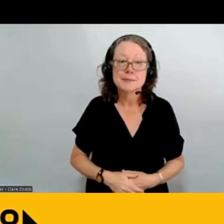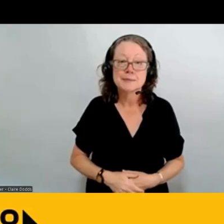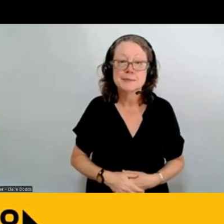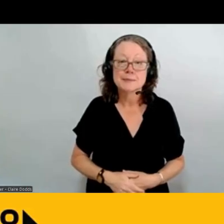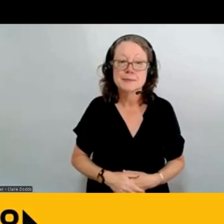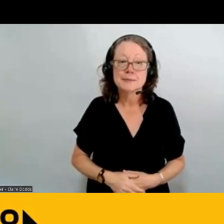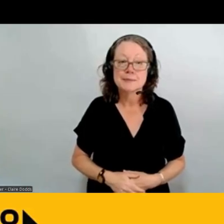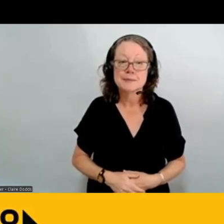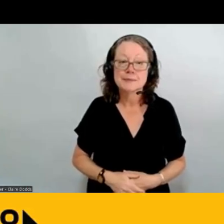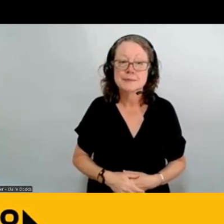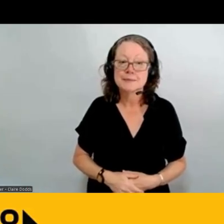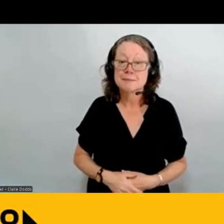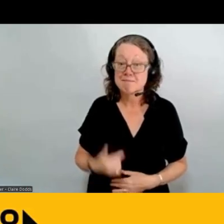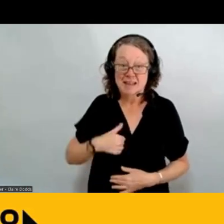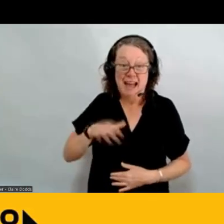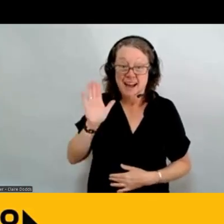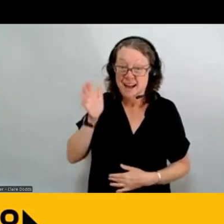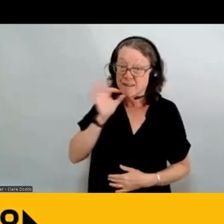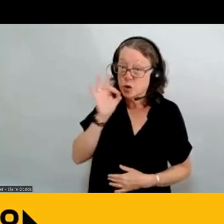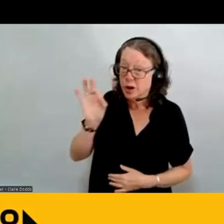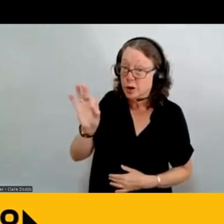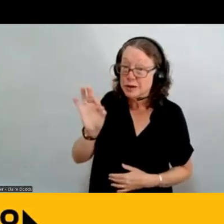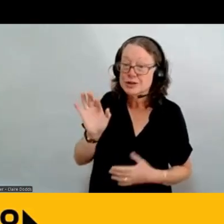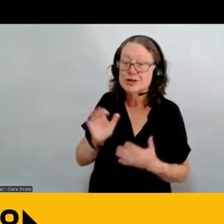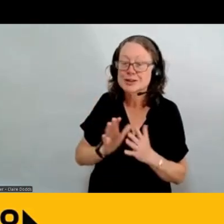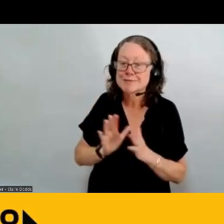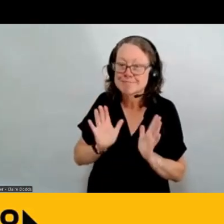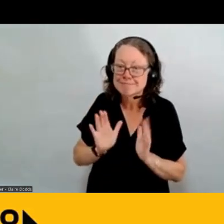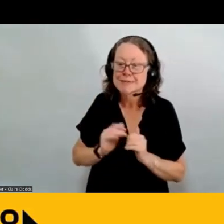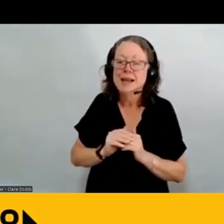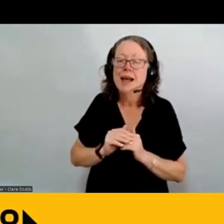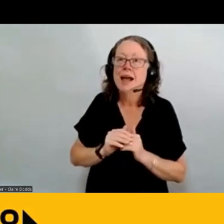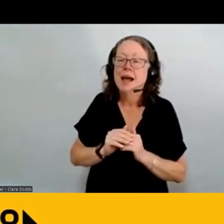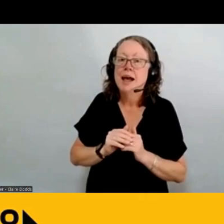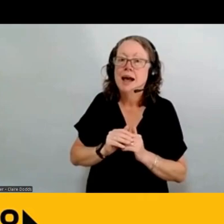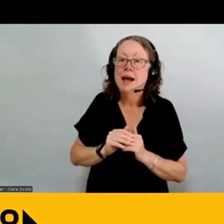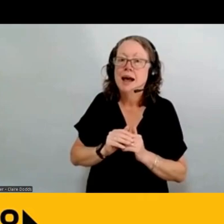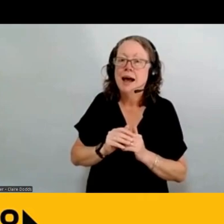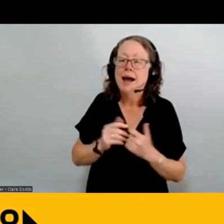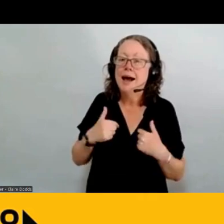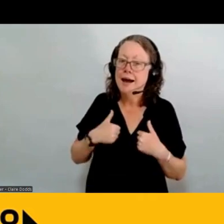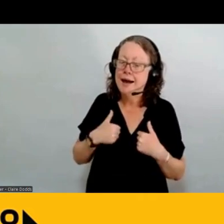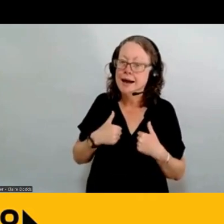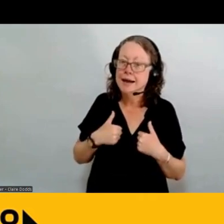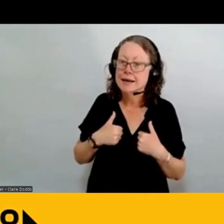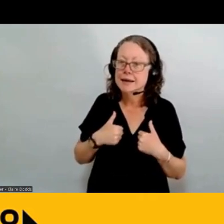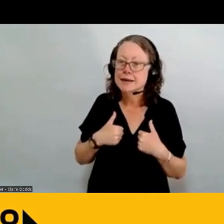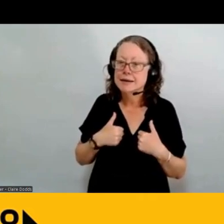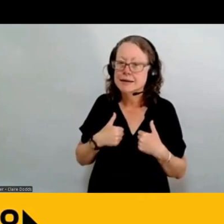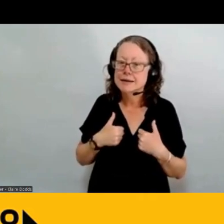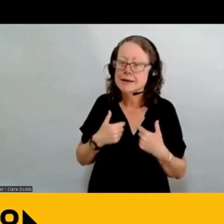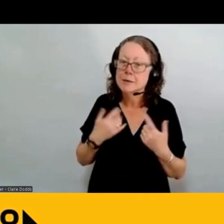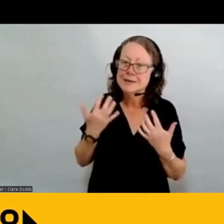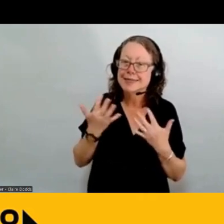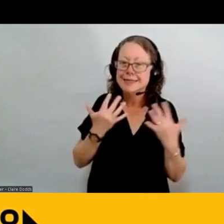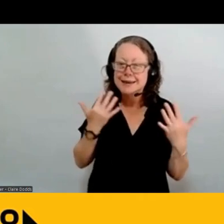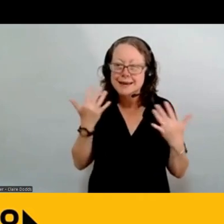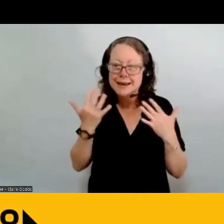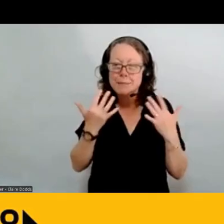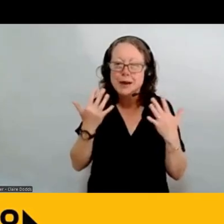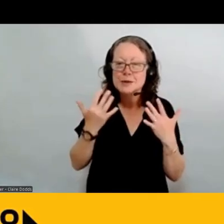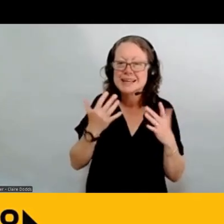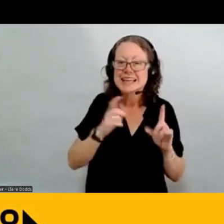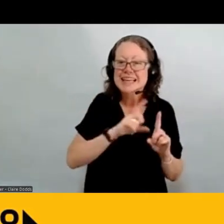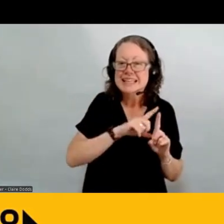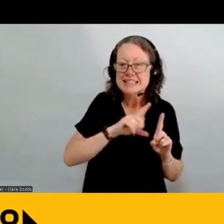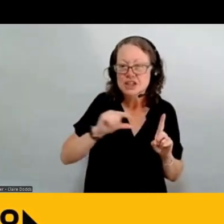I was just going to ask a question to start off anyway, because I was thinking about the kind of digital versus